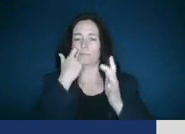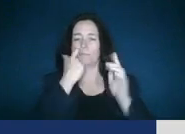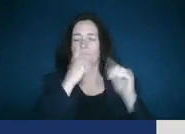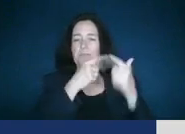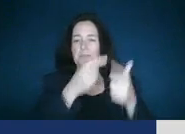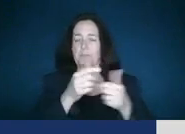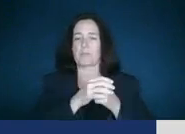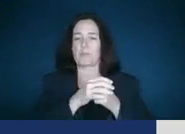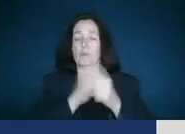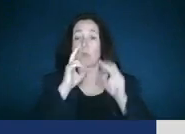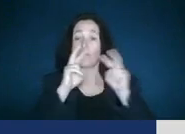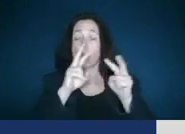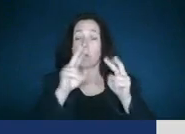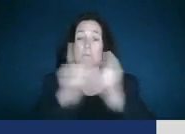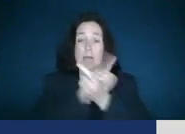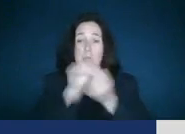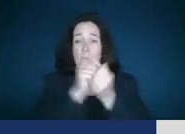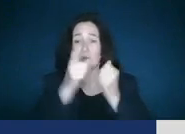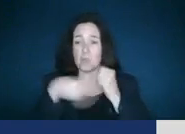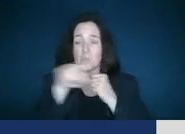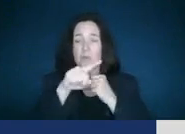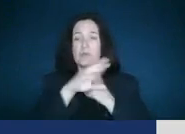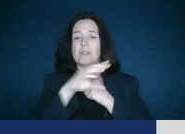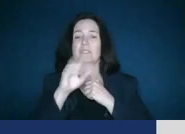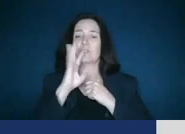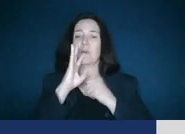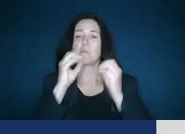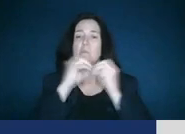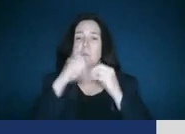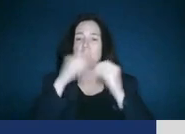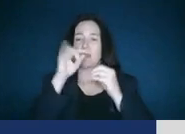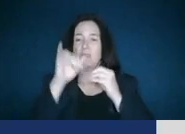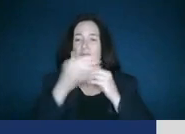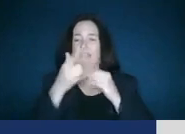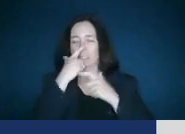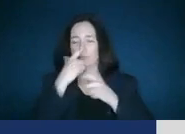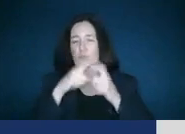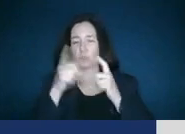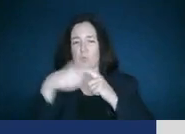forward to meeting with you and talking more about those things of interest to you.